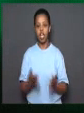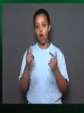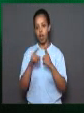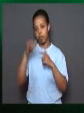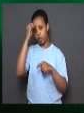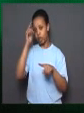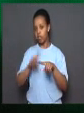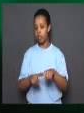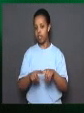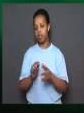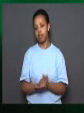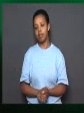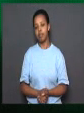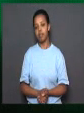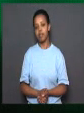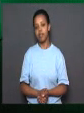Let's get back to our lesson.